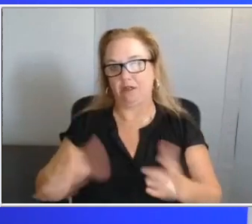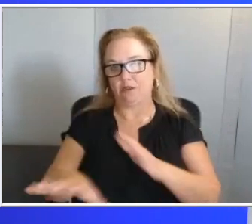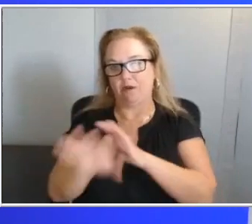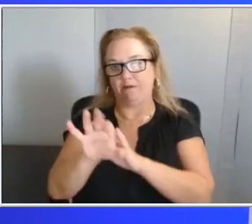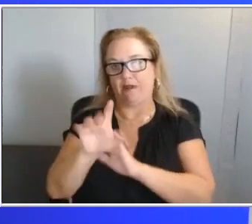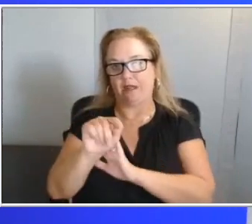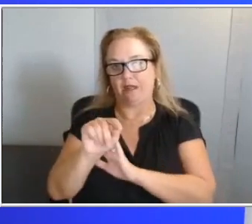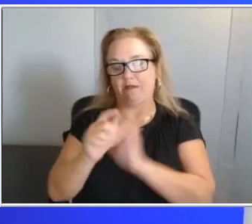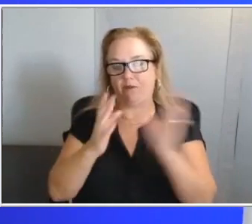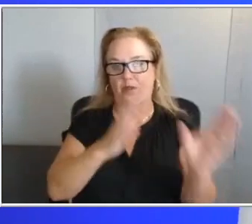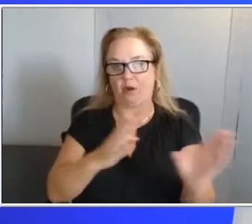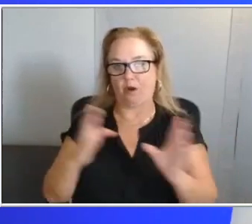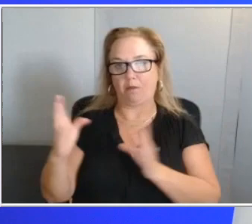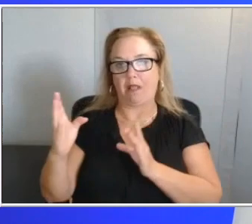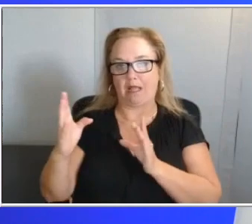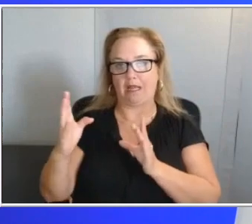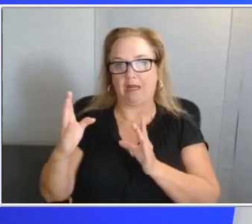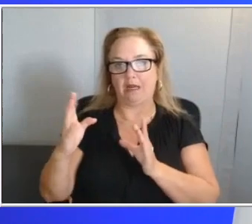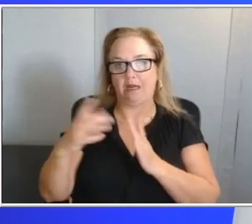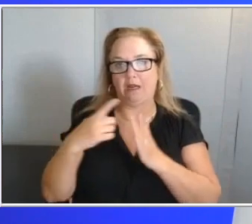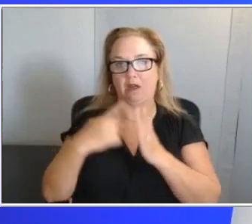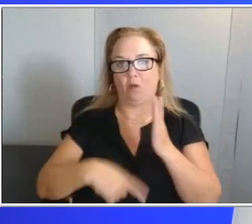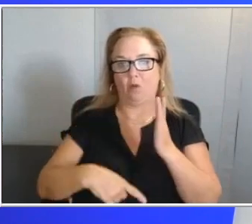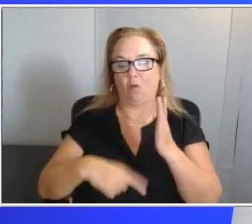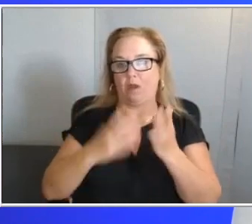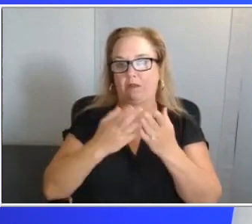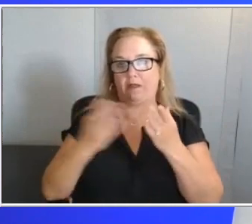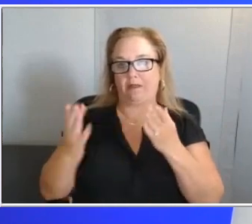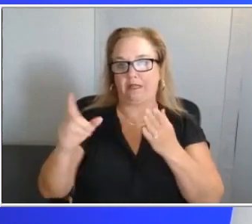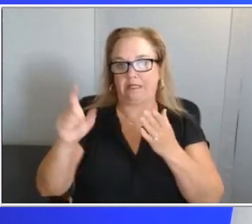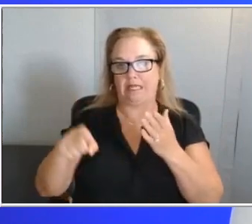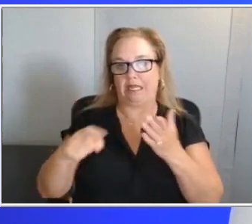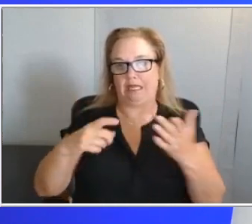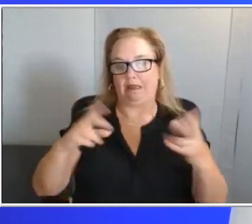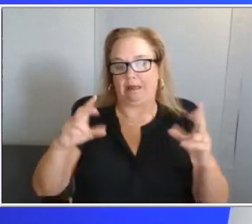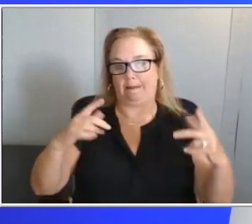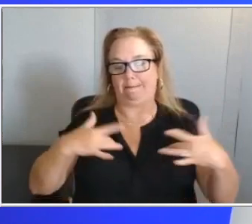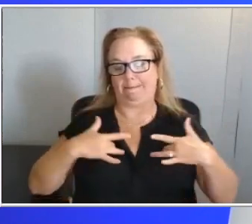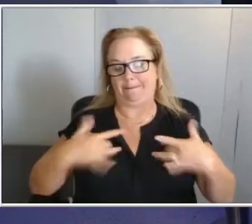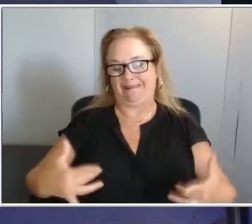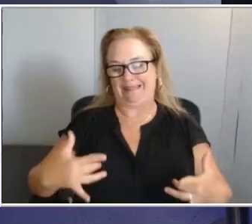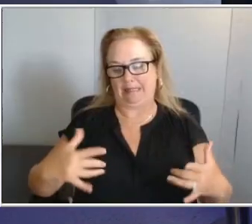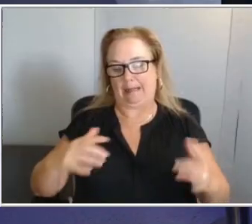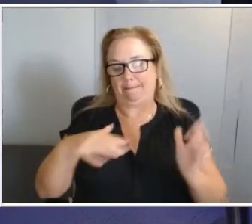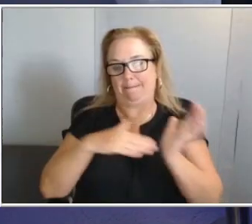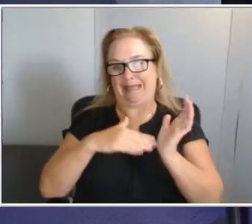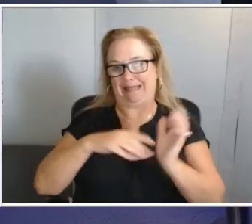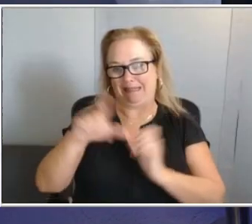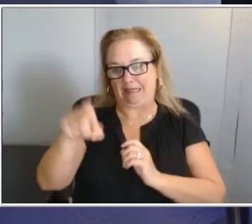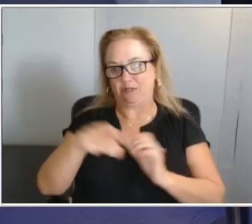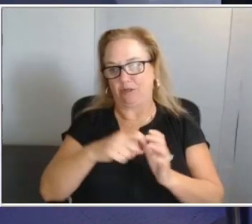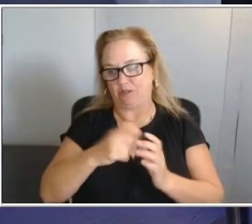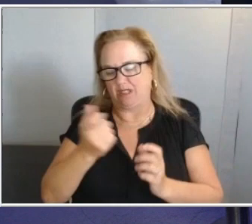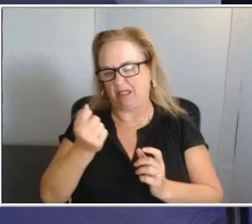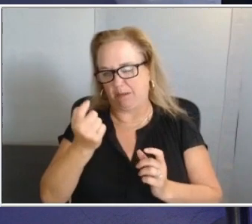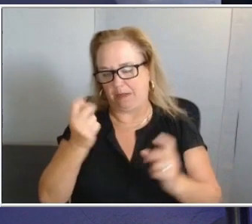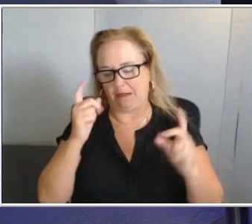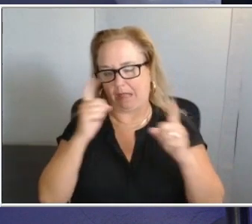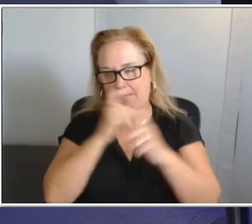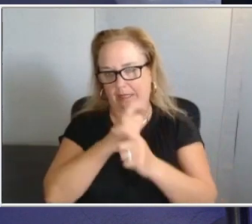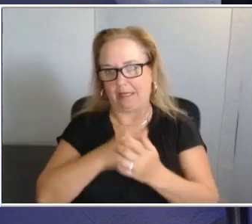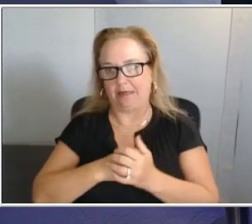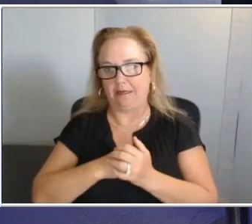the plan, what are the things that they consider necessary. So it's a little bit tricky in that sense. Yeah.